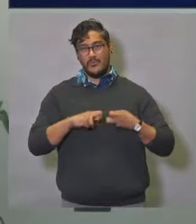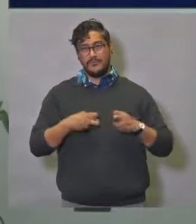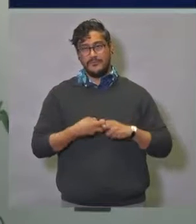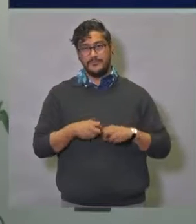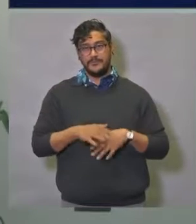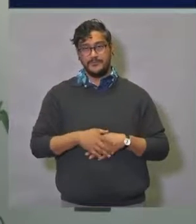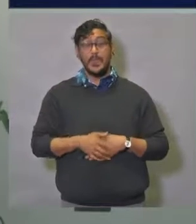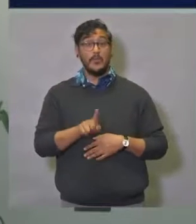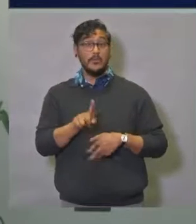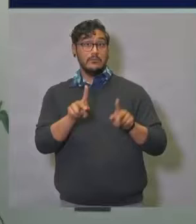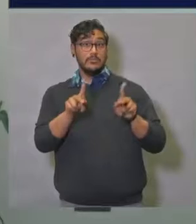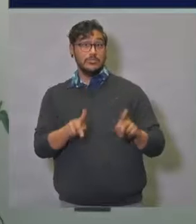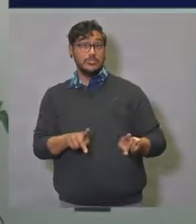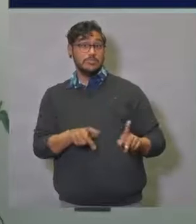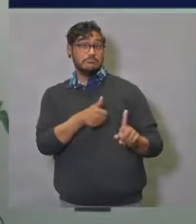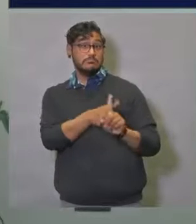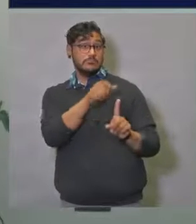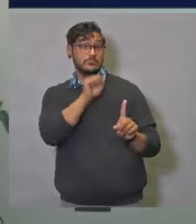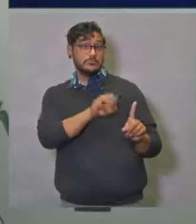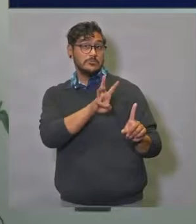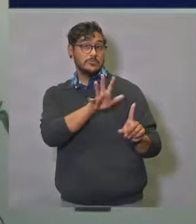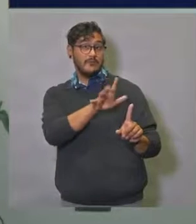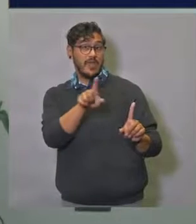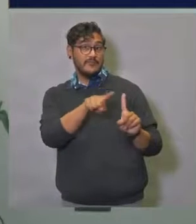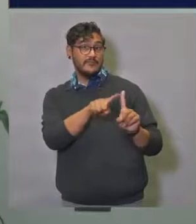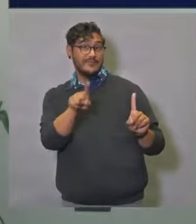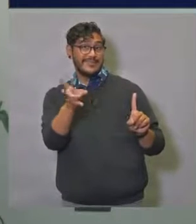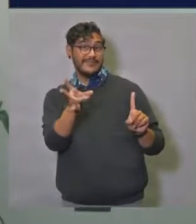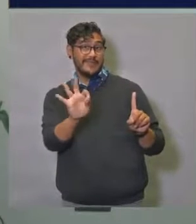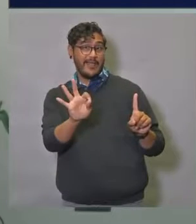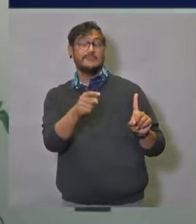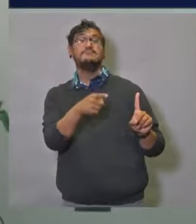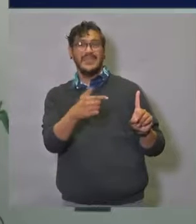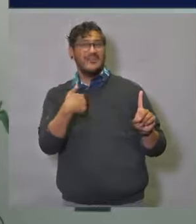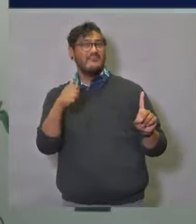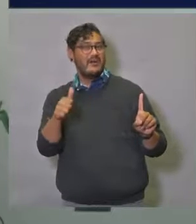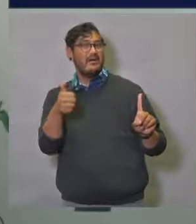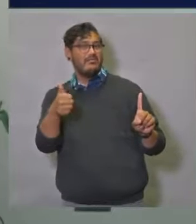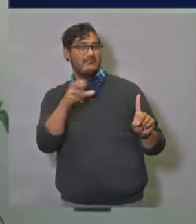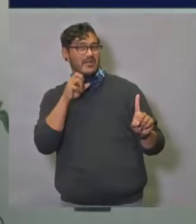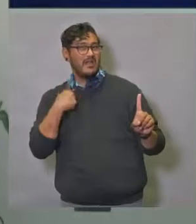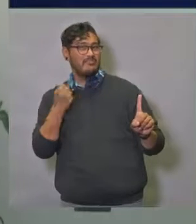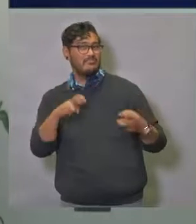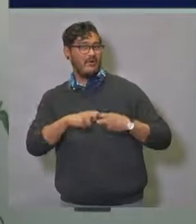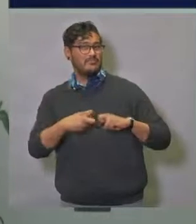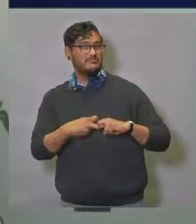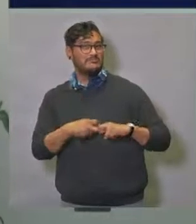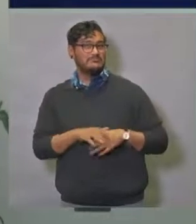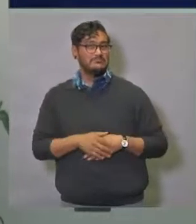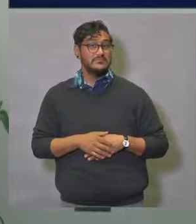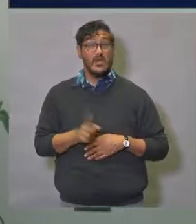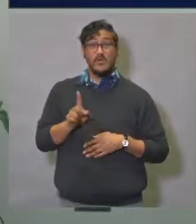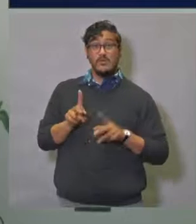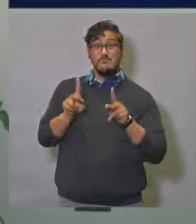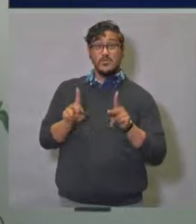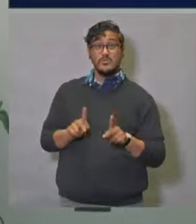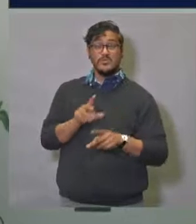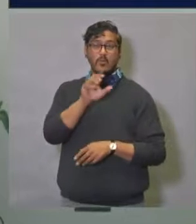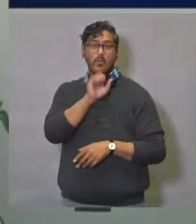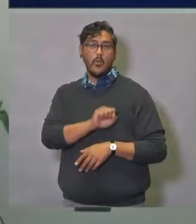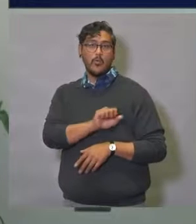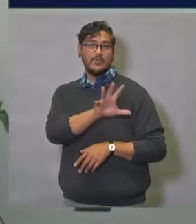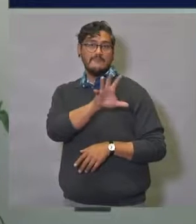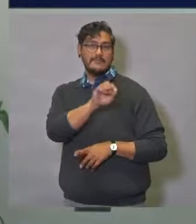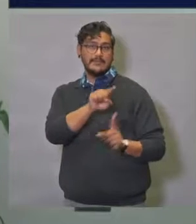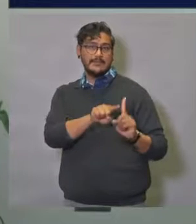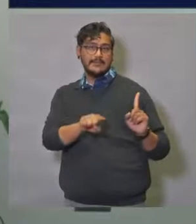who died is between the ages of 65 and 79 and had underlying health conditions. 1 person who died is between the ages of